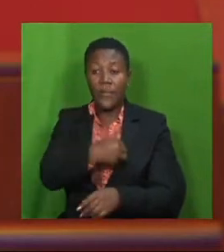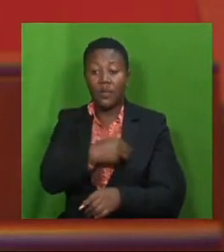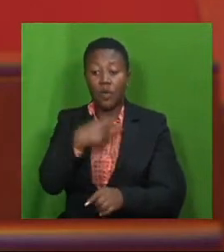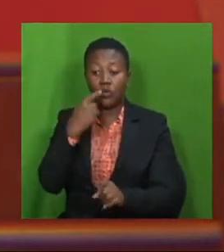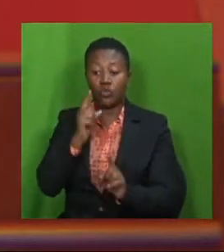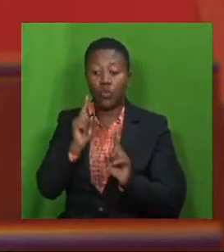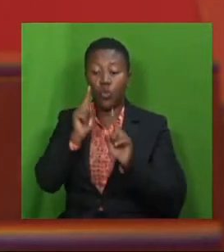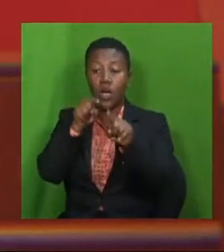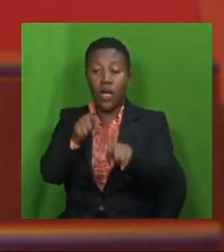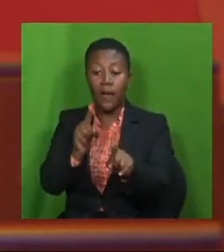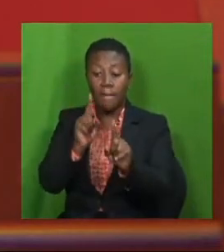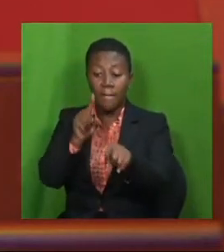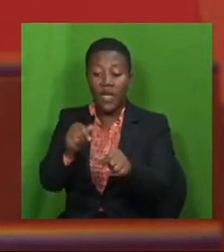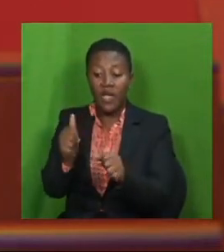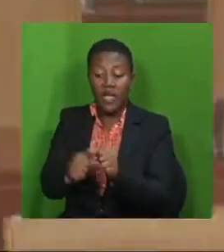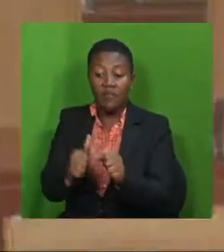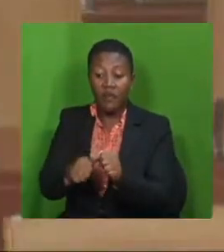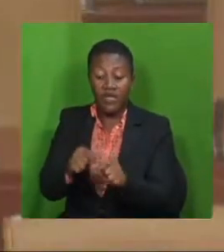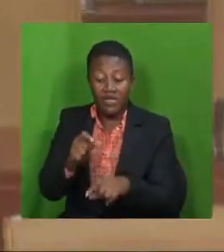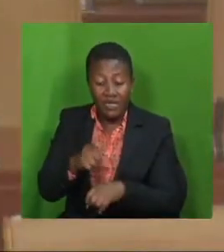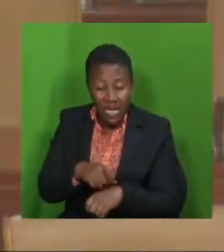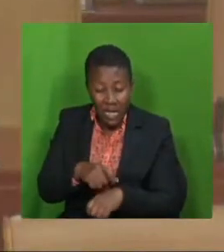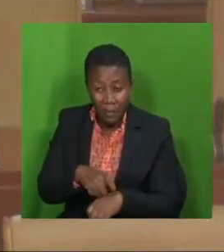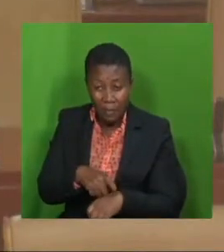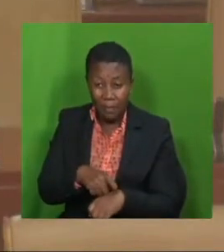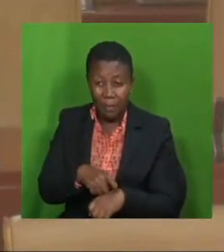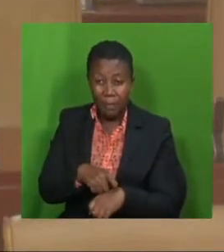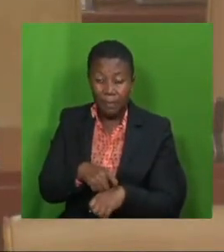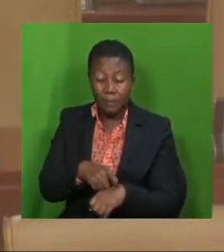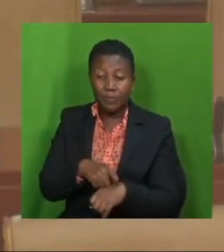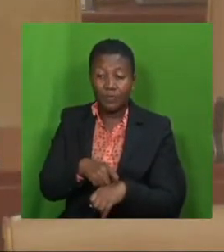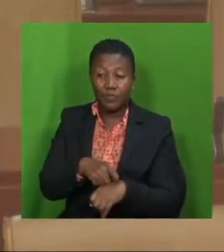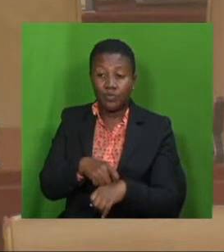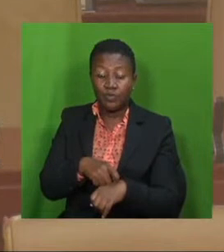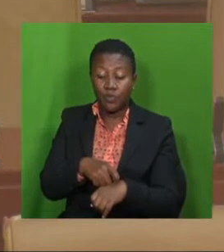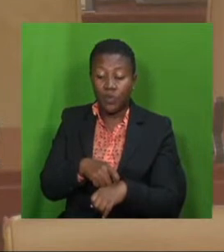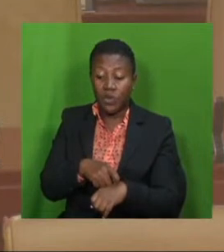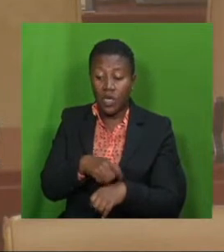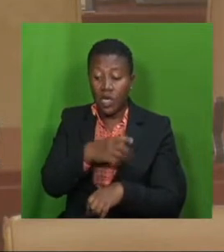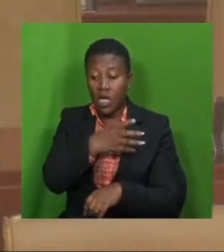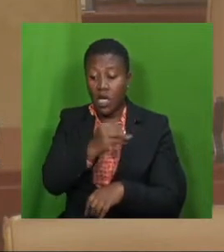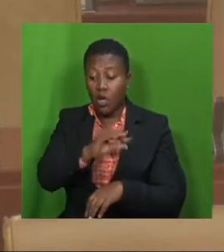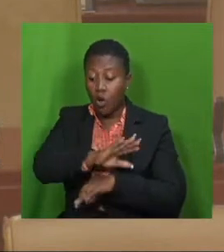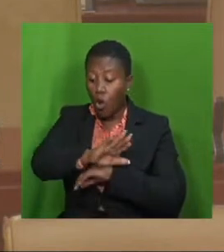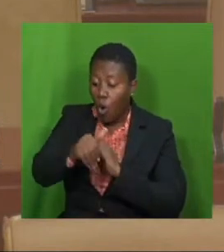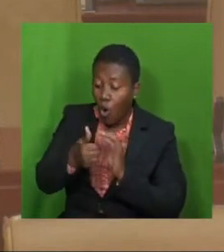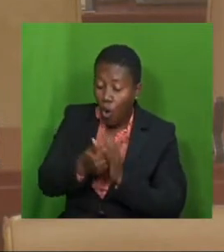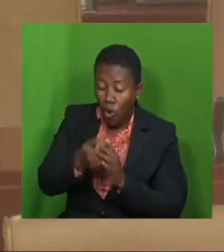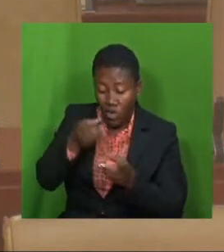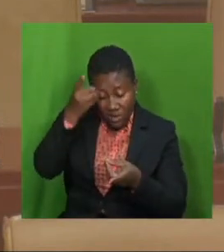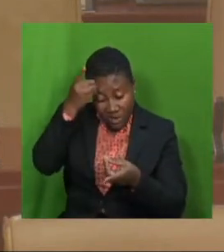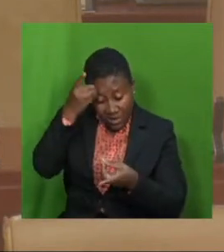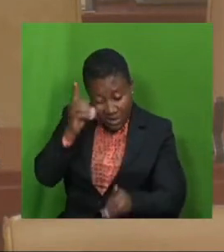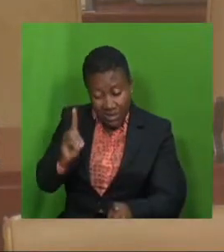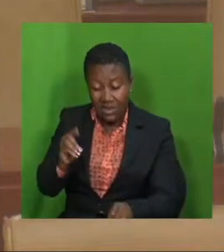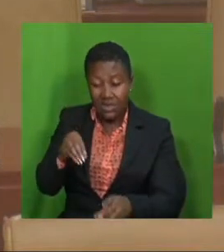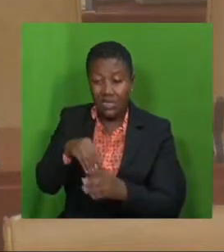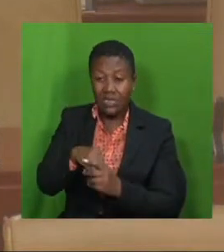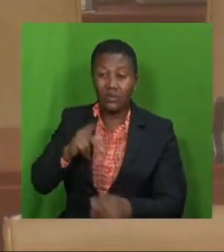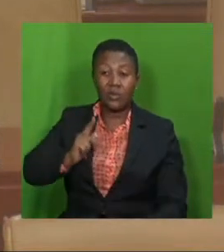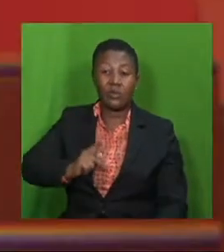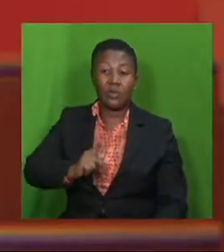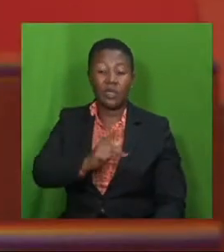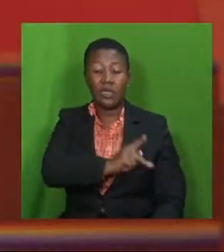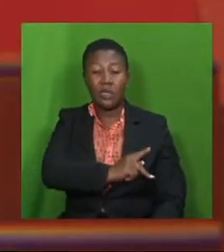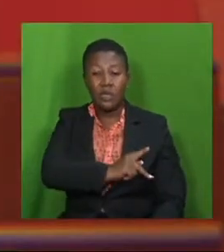at each sitting and all decisions of Parliament, and shall be